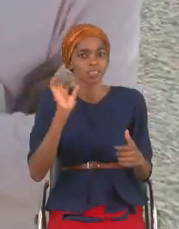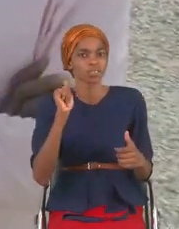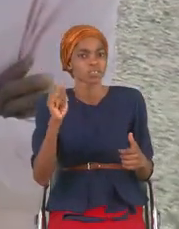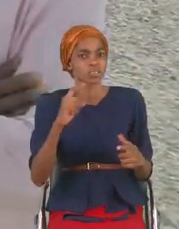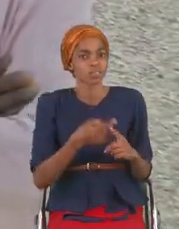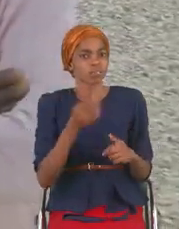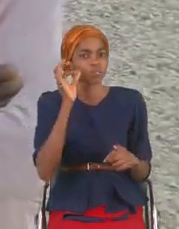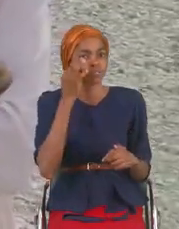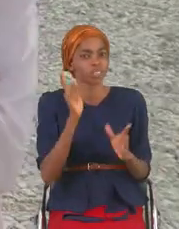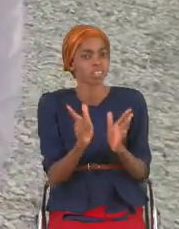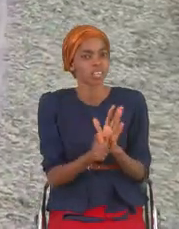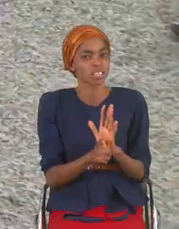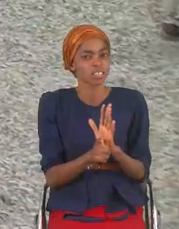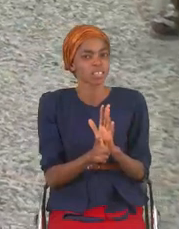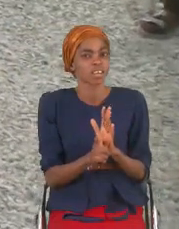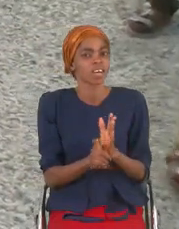engagements,